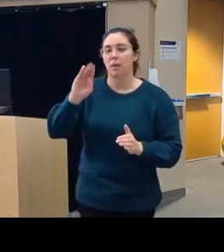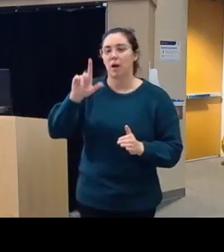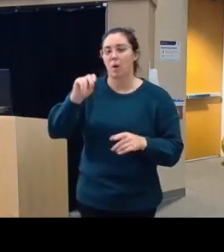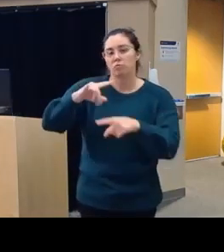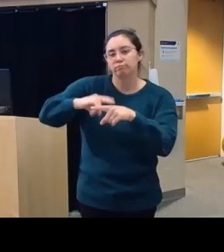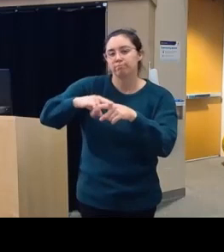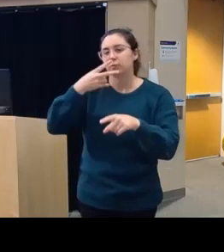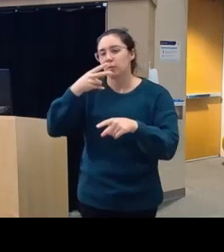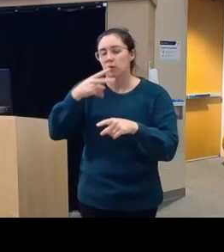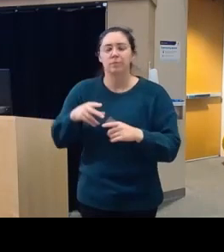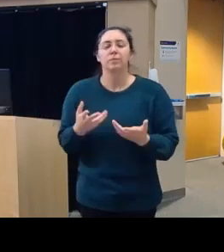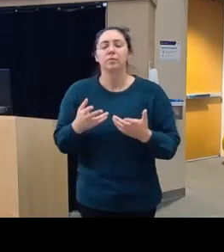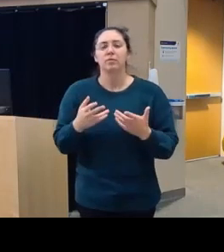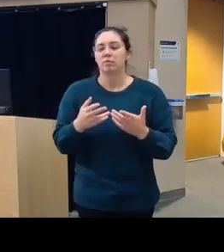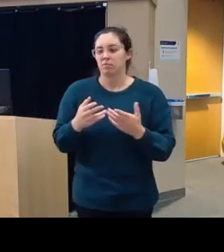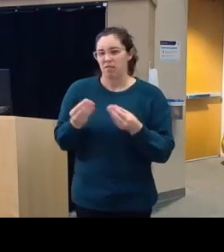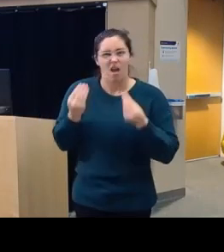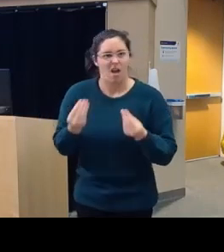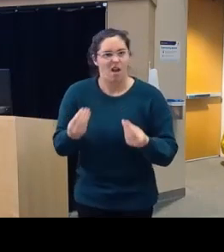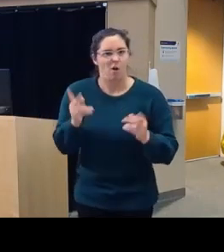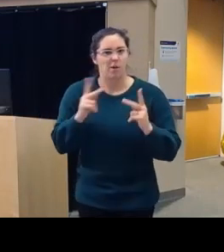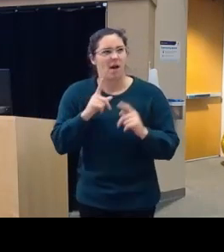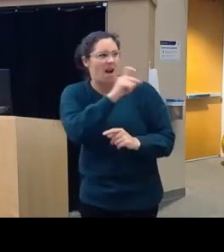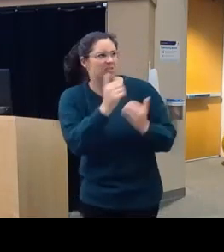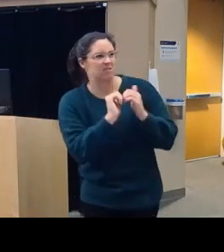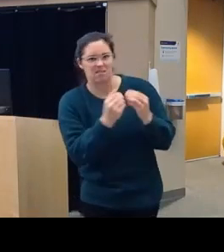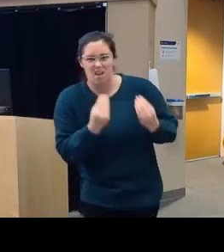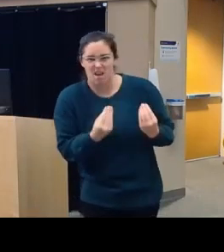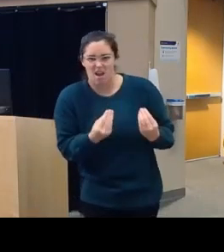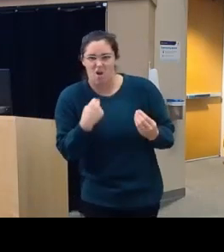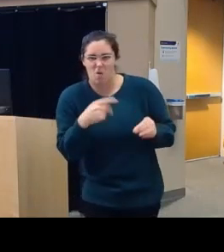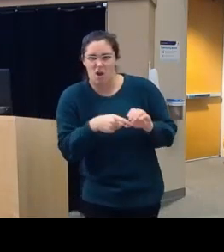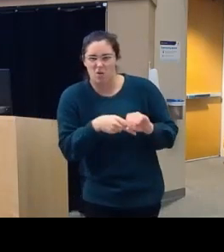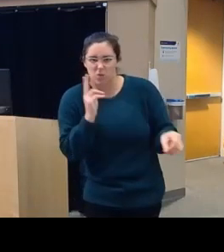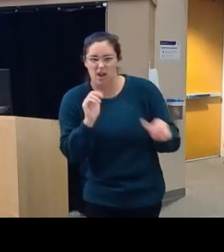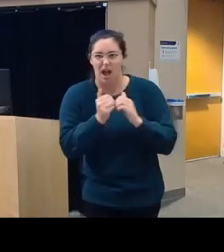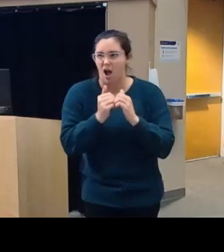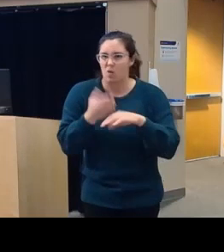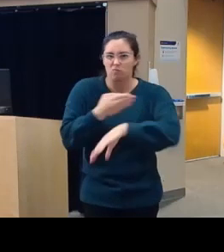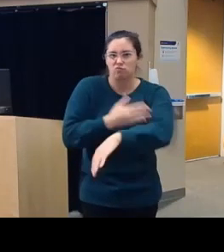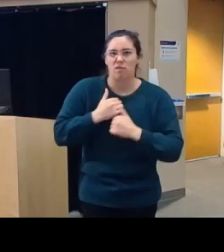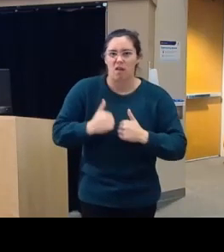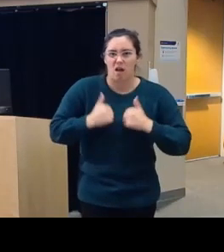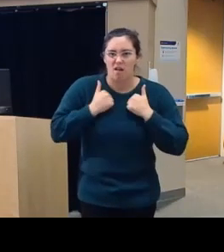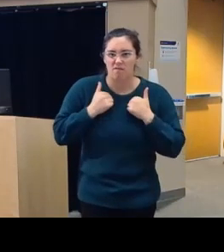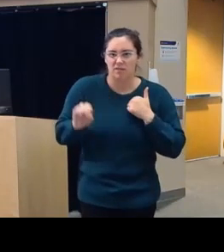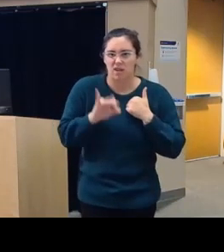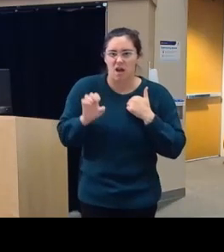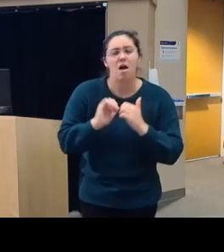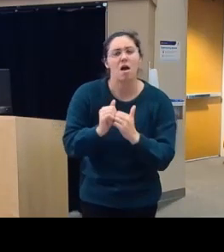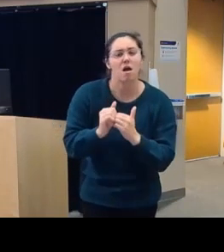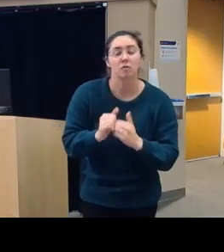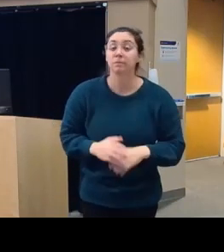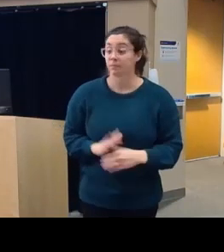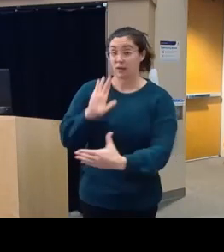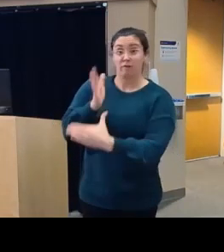dealing with, how do I do those things in my daily life with everything I have to do? And there have been many interventions